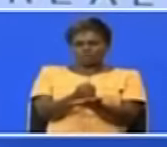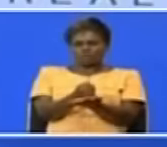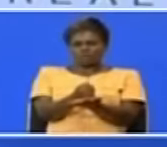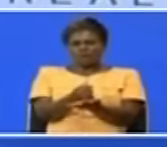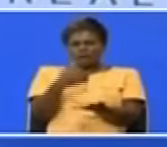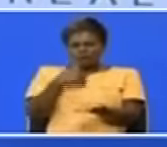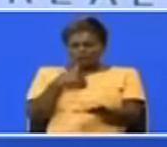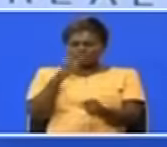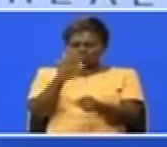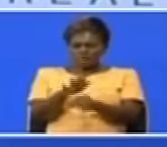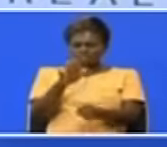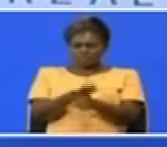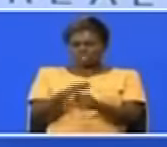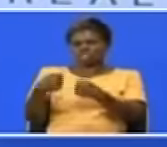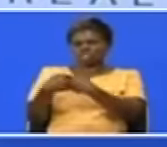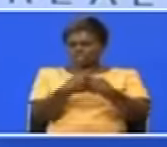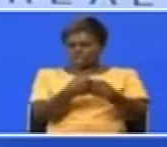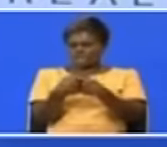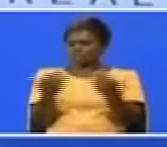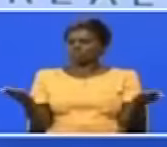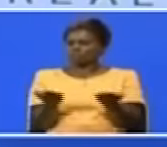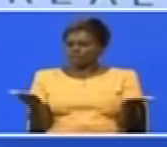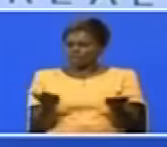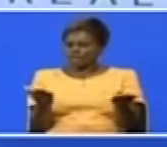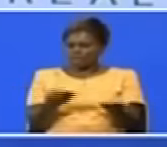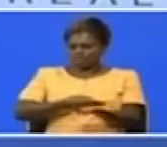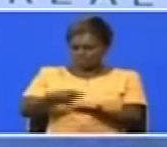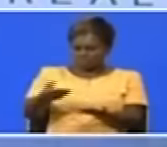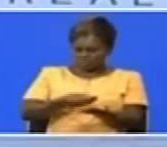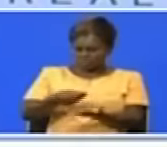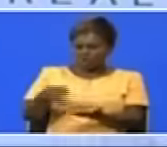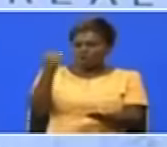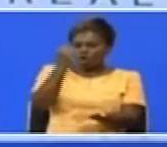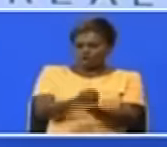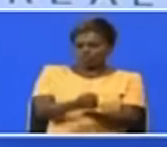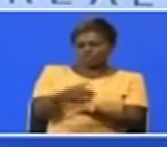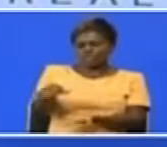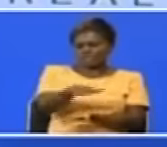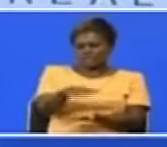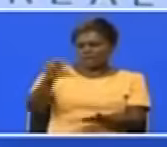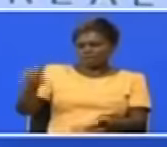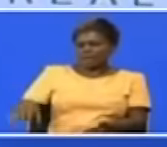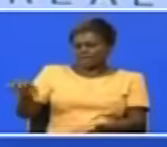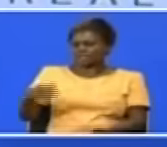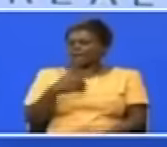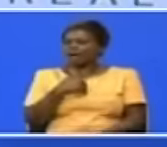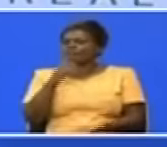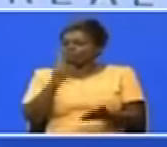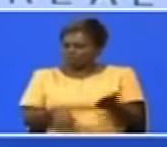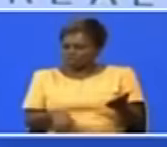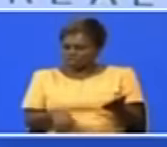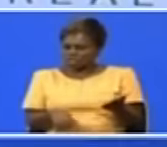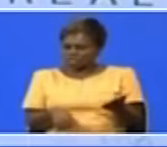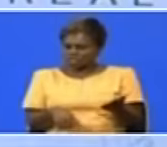still a challenge in supply of Grade A office, with the market having the